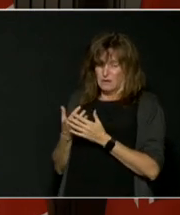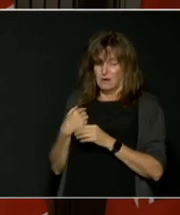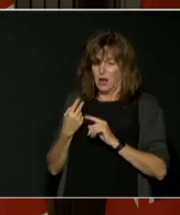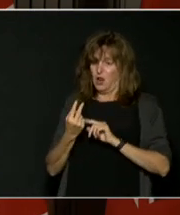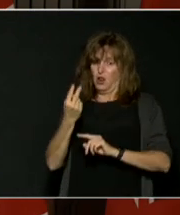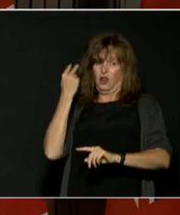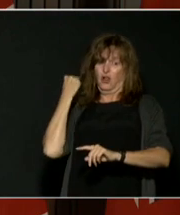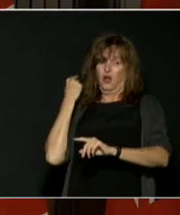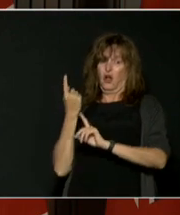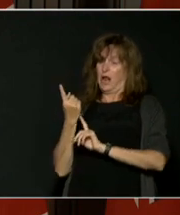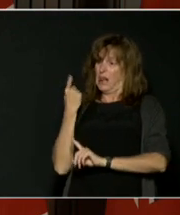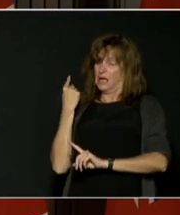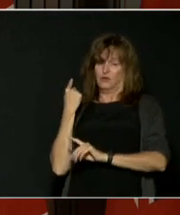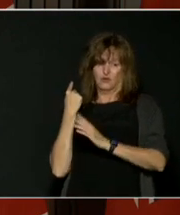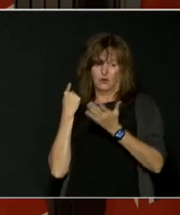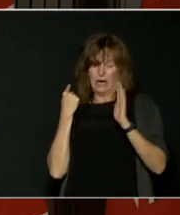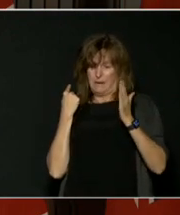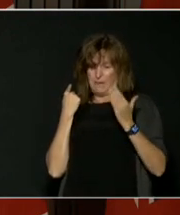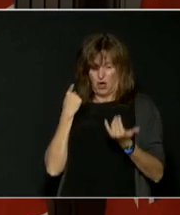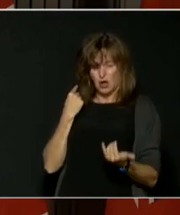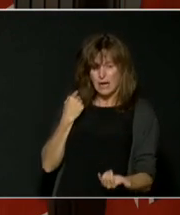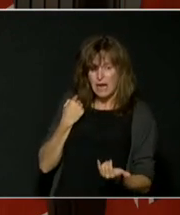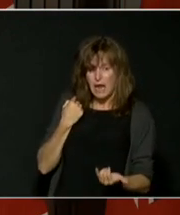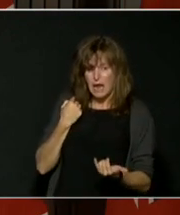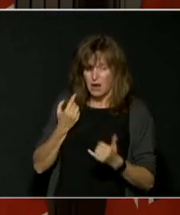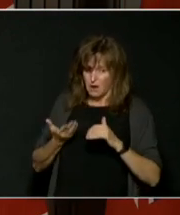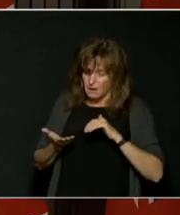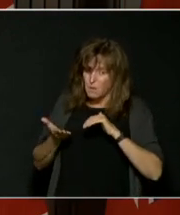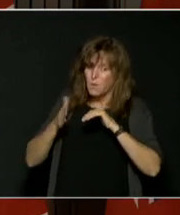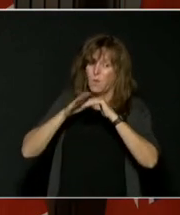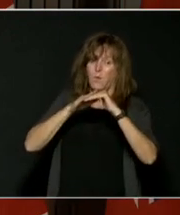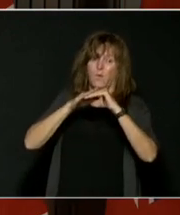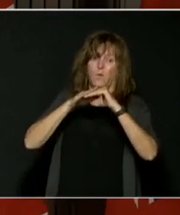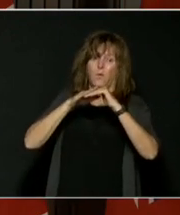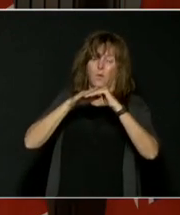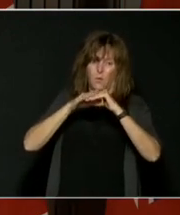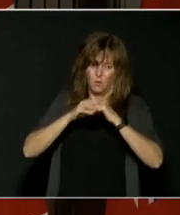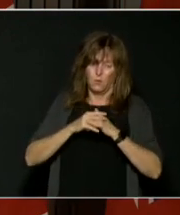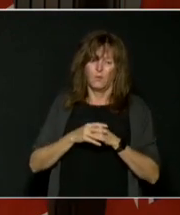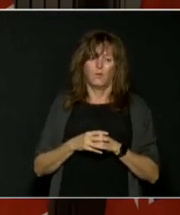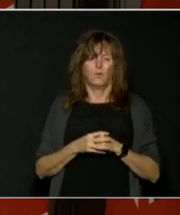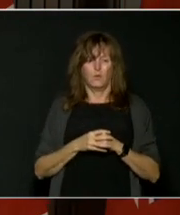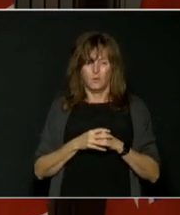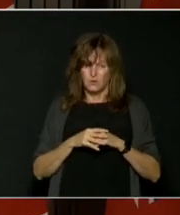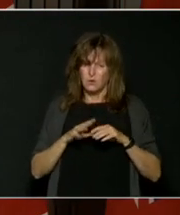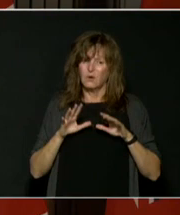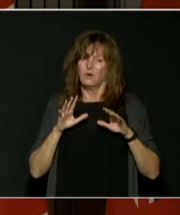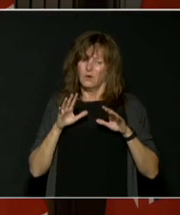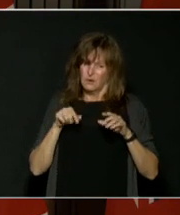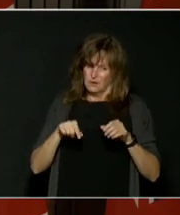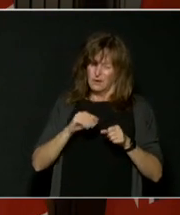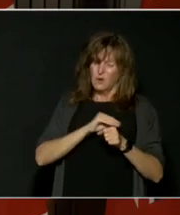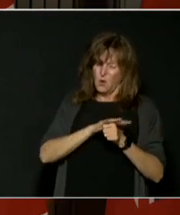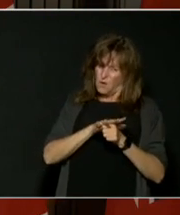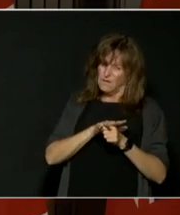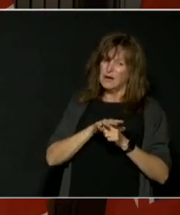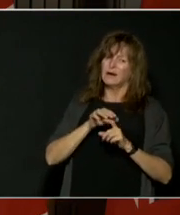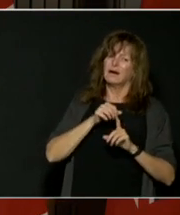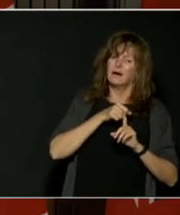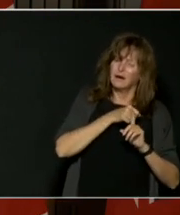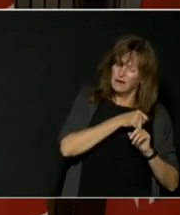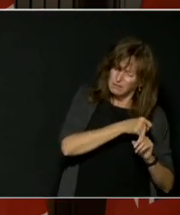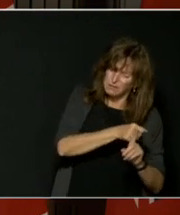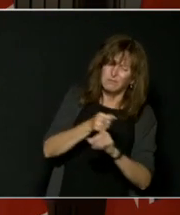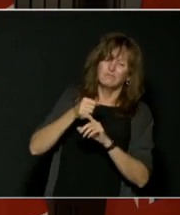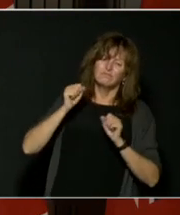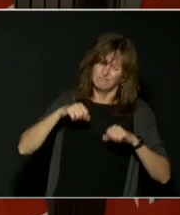year's number was not reduced. So this is not something that has been improving, unfortunately. And not only is it people who die,